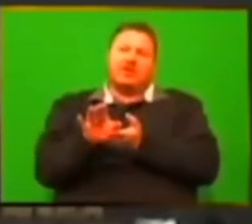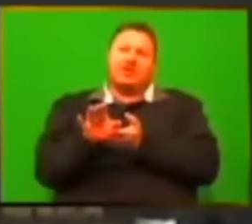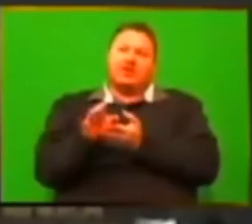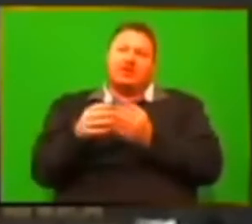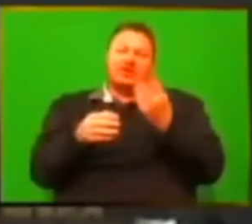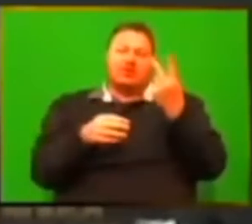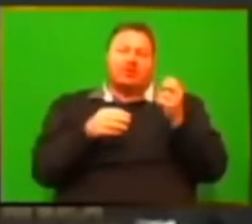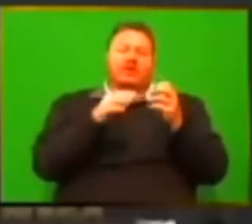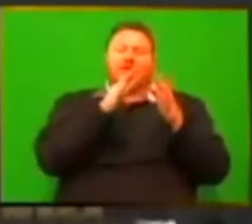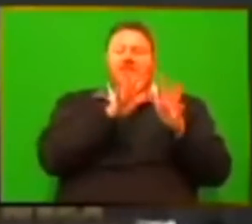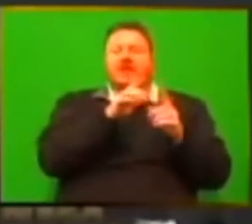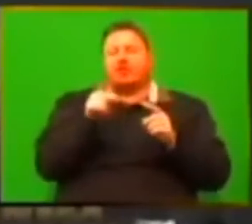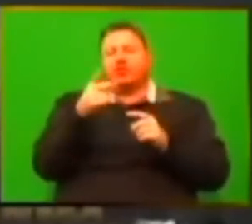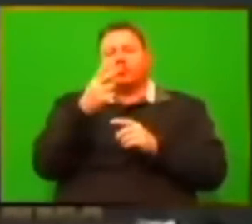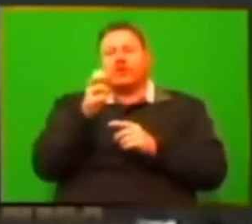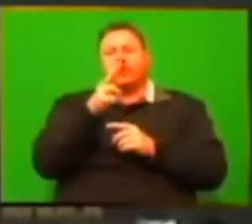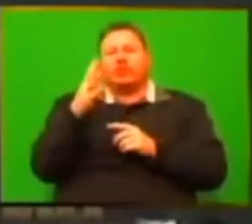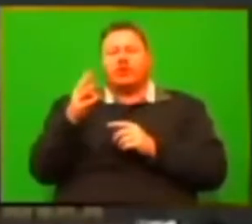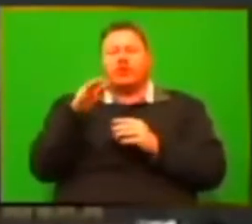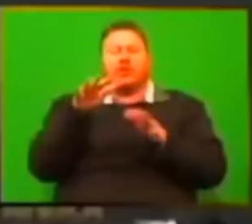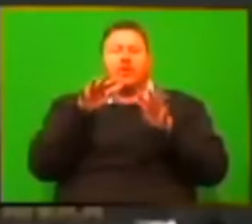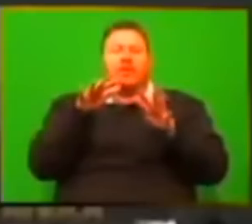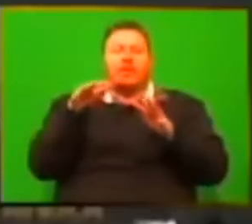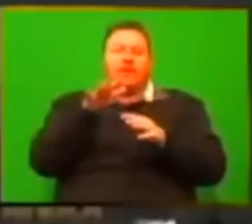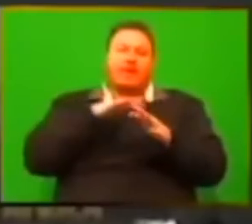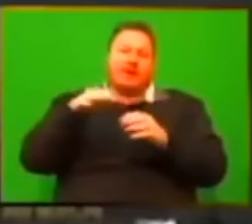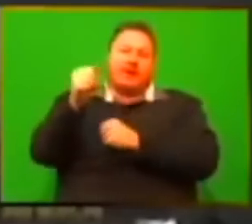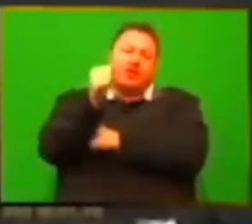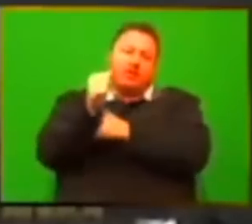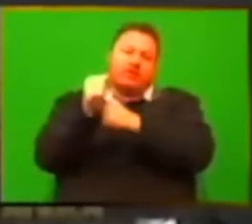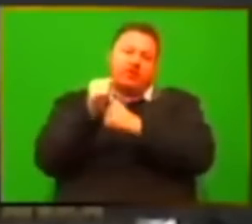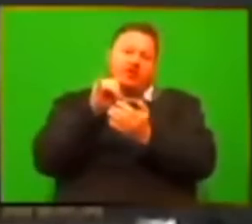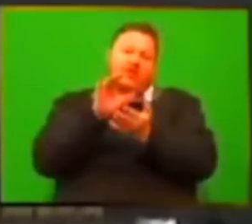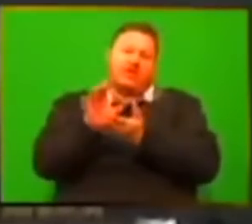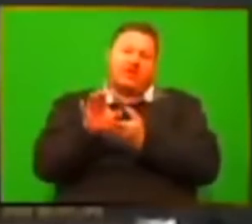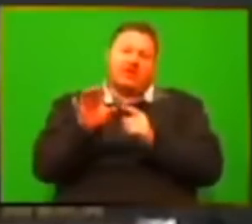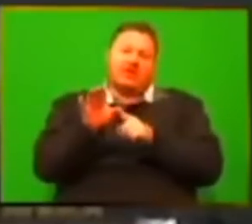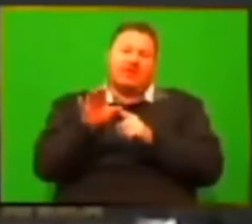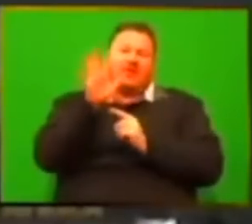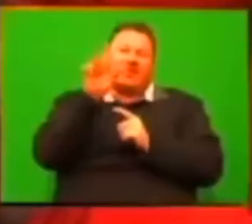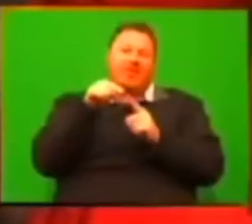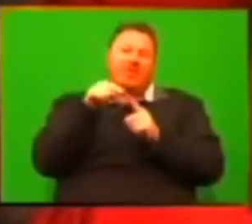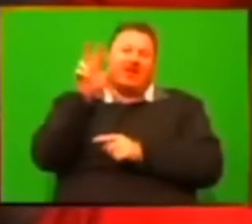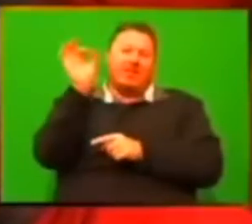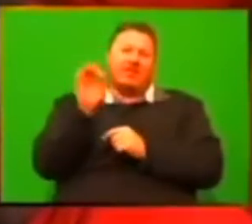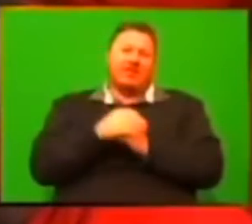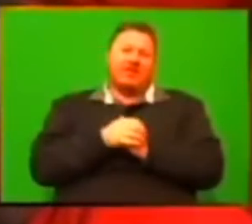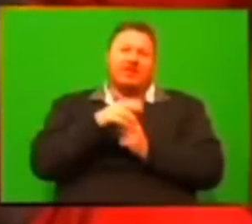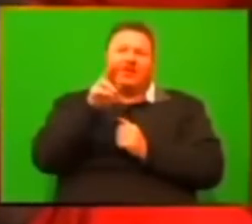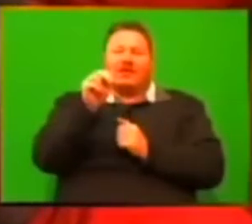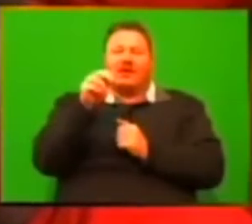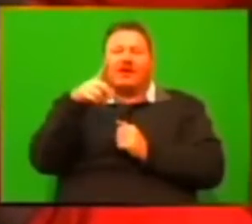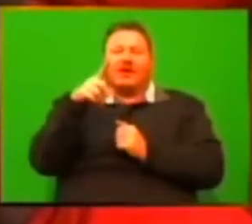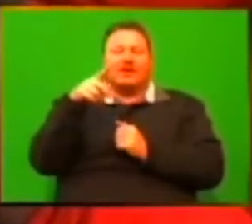between 2010 and 2022, public sector infrastructure investment was not more than 5.8%. The NDP